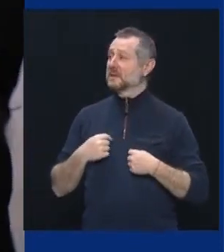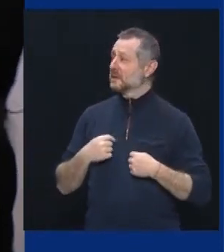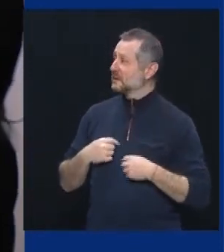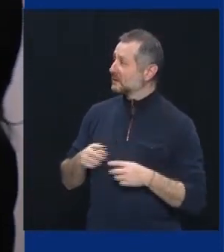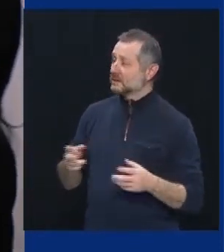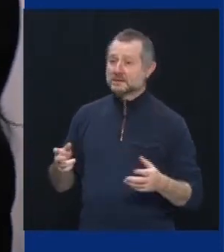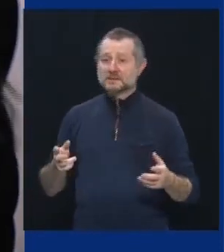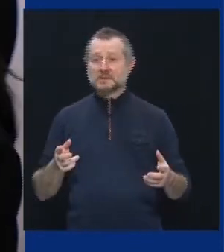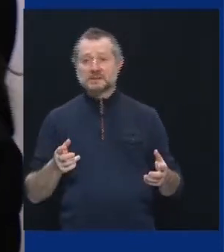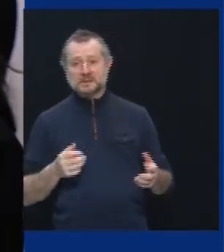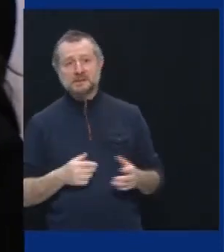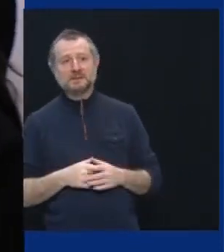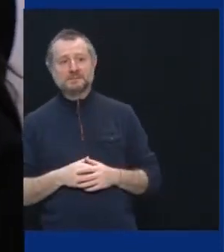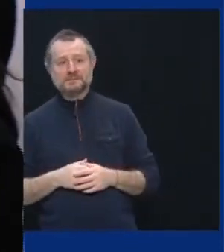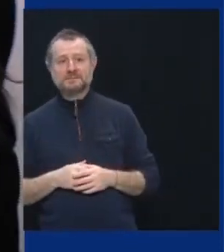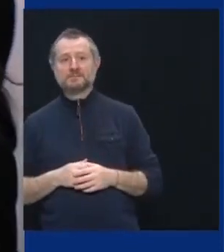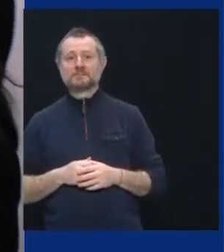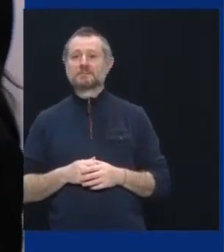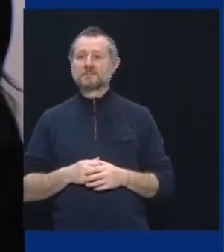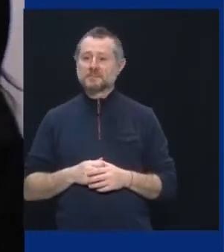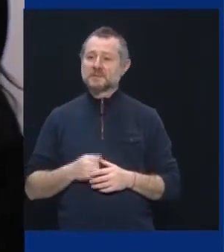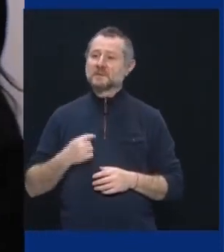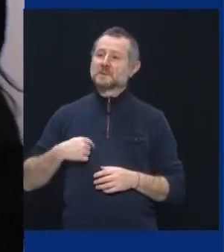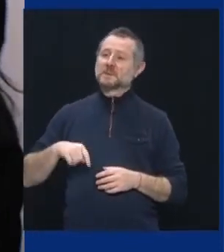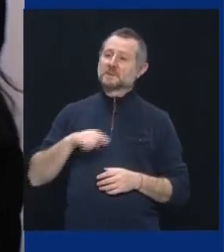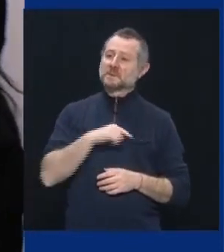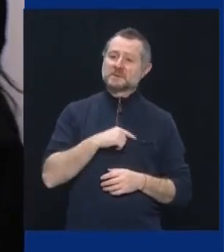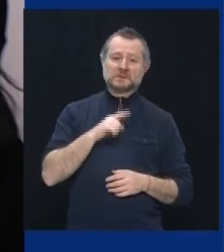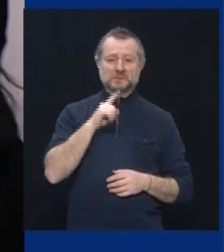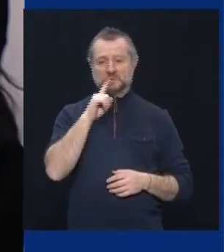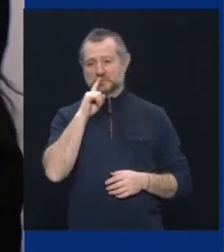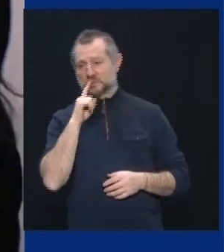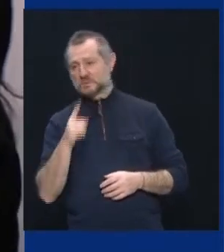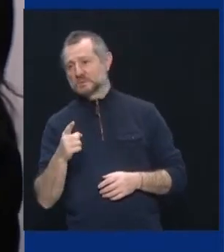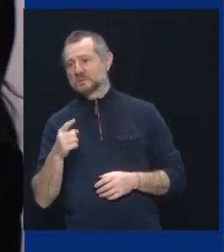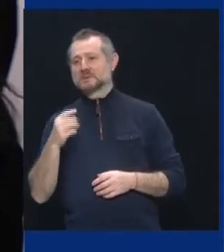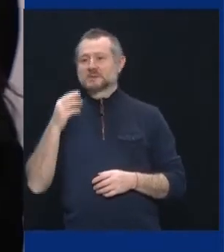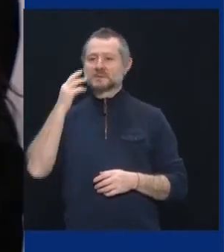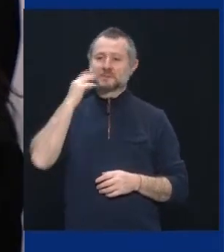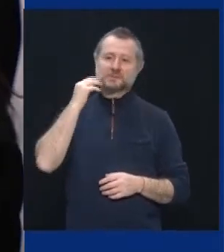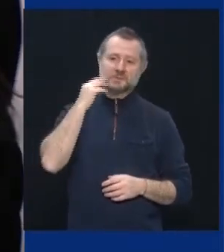we are really going through the second reconstruction.